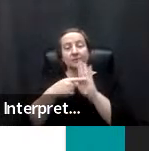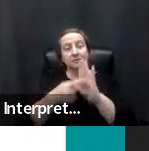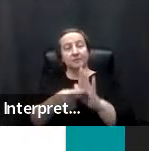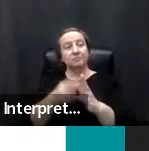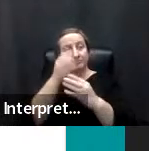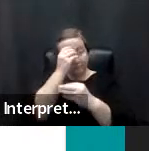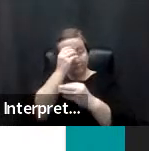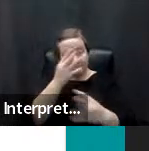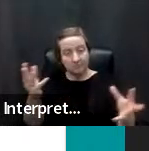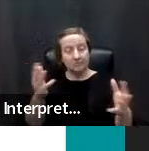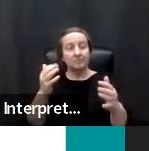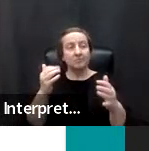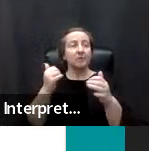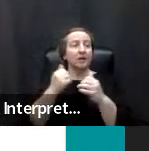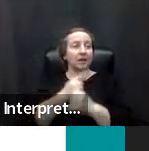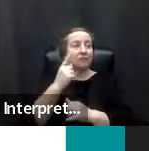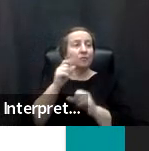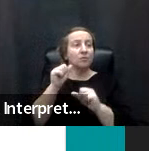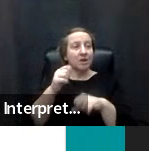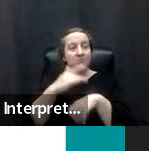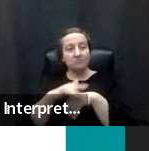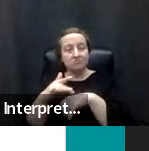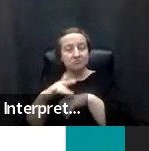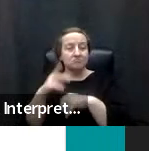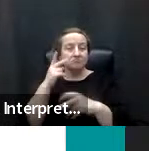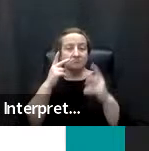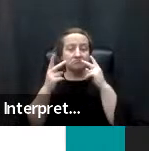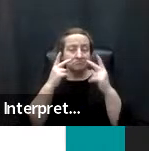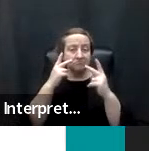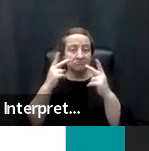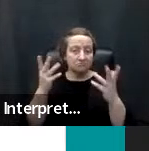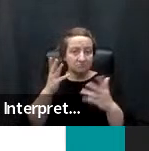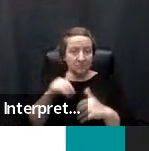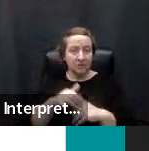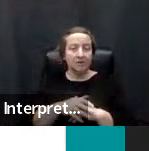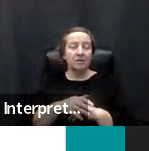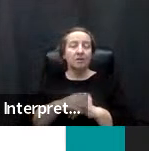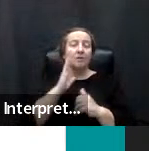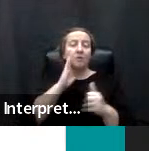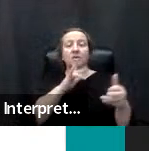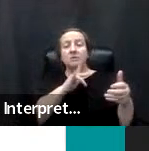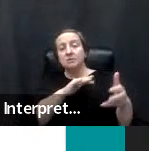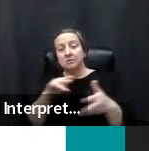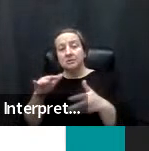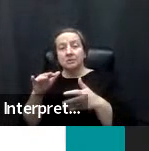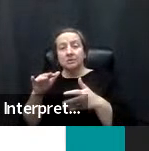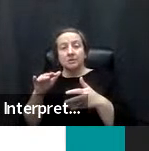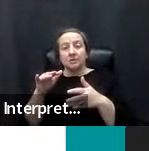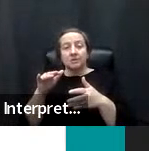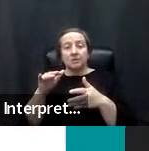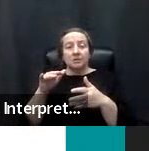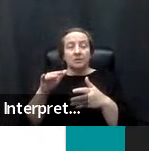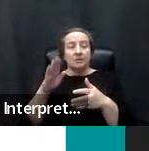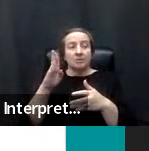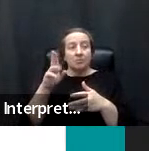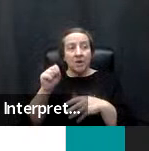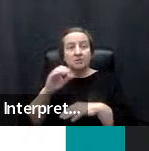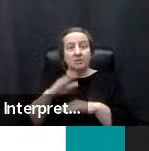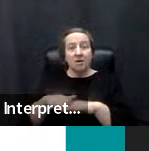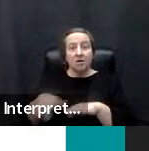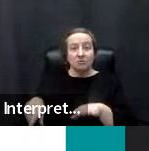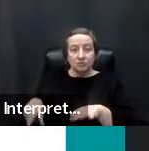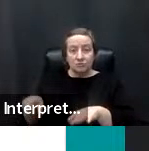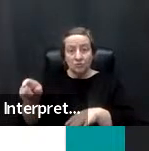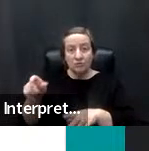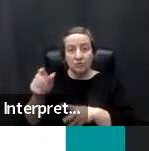that everybody has available to them. We'll be studying a bus on shoulder